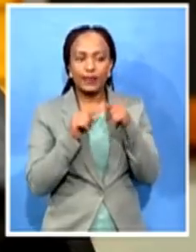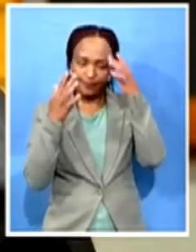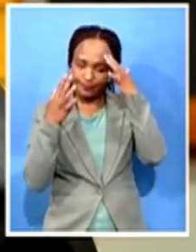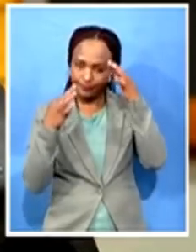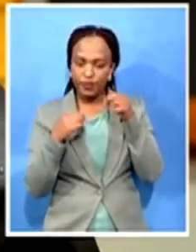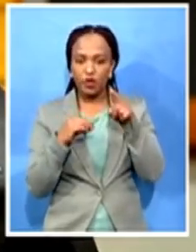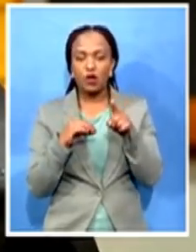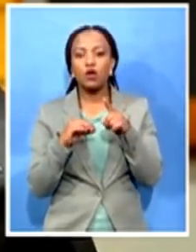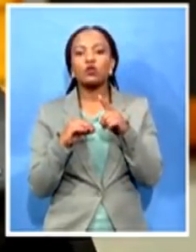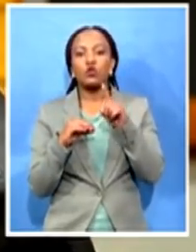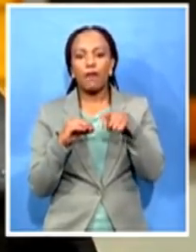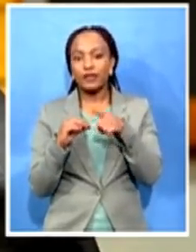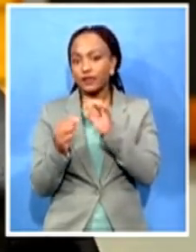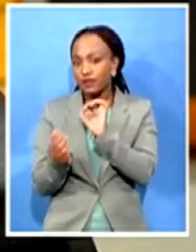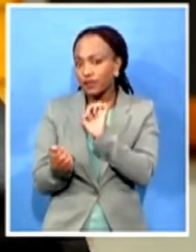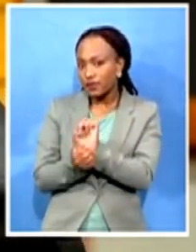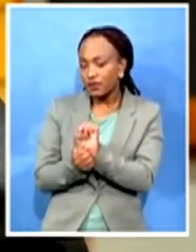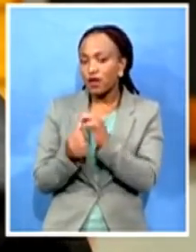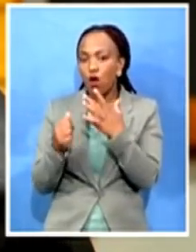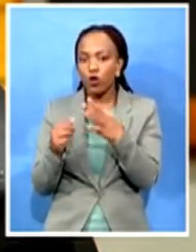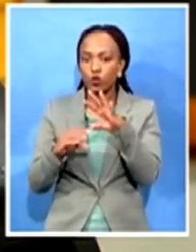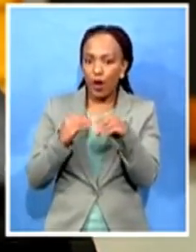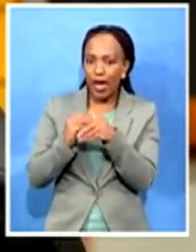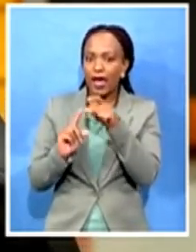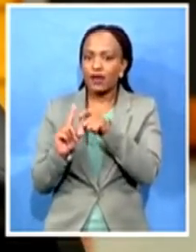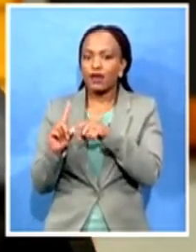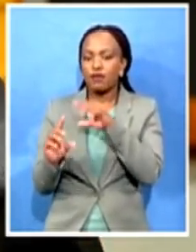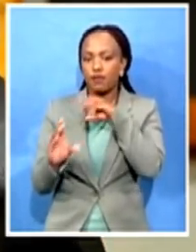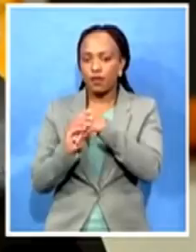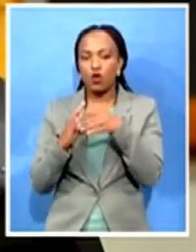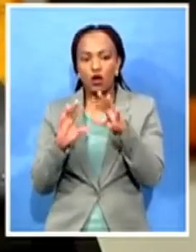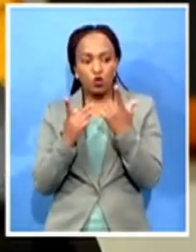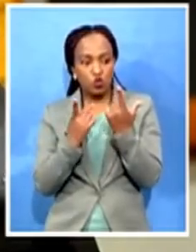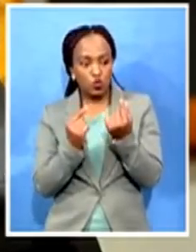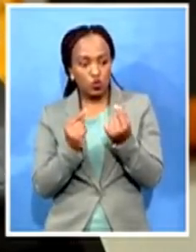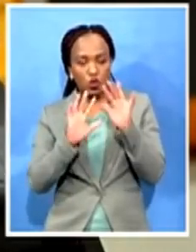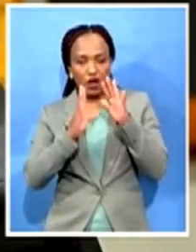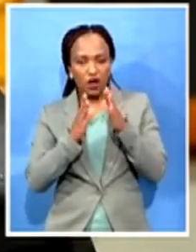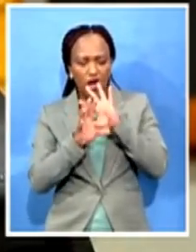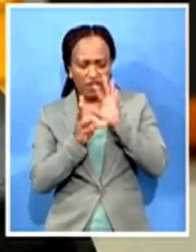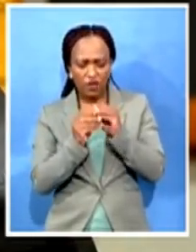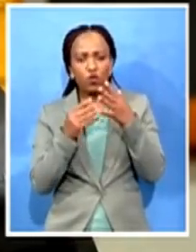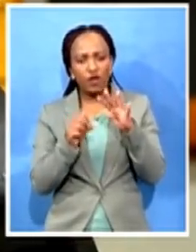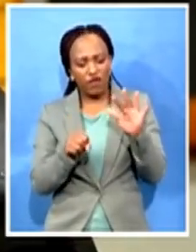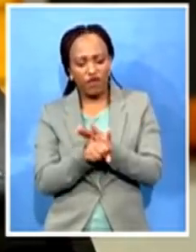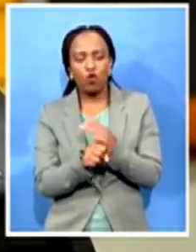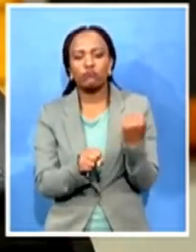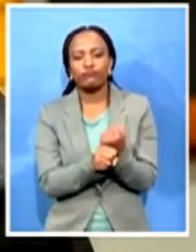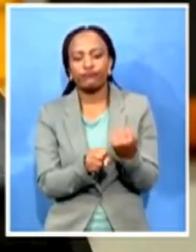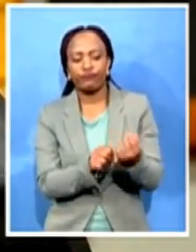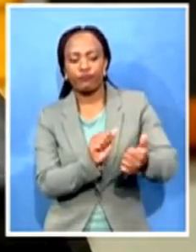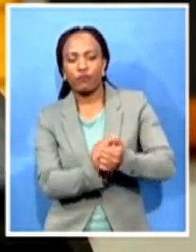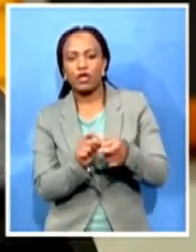as an accused. And when all this was done, we gave our full cooperation and assistance, and we then attended this morning, and that's exactly why he's